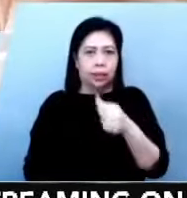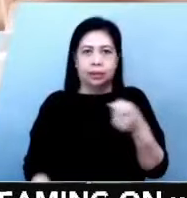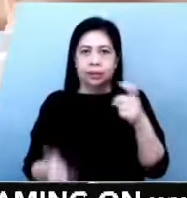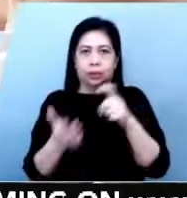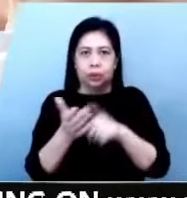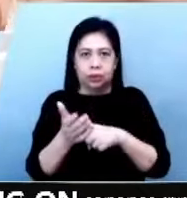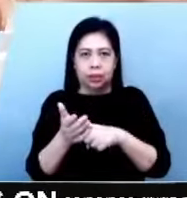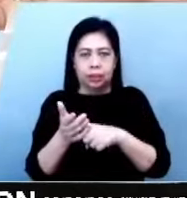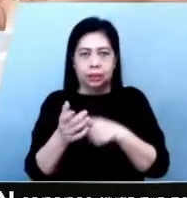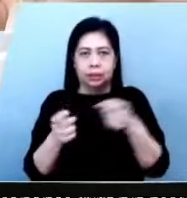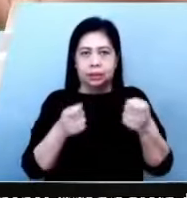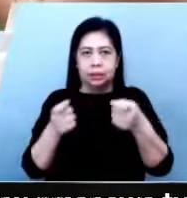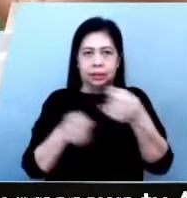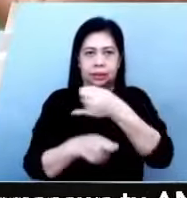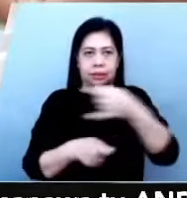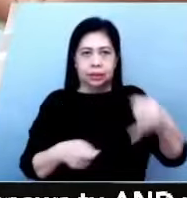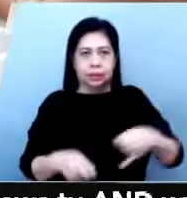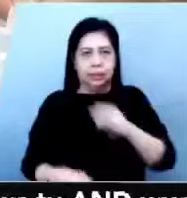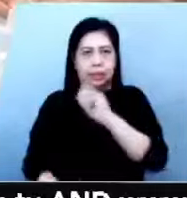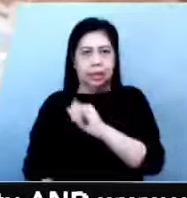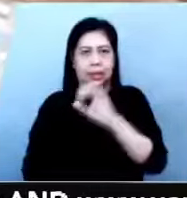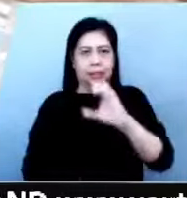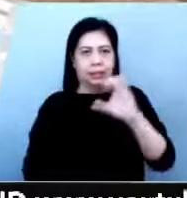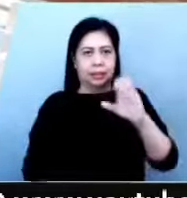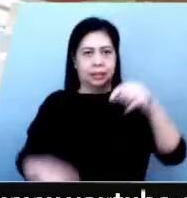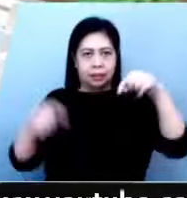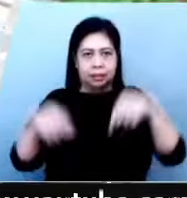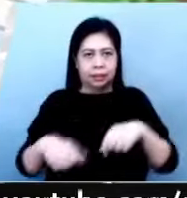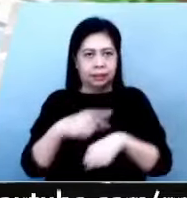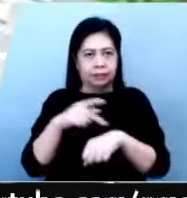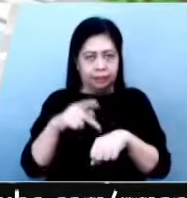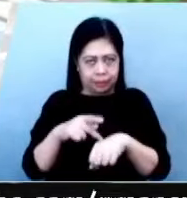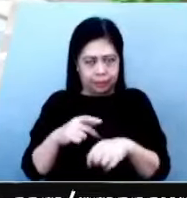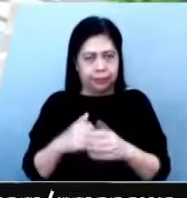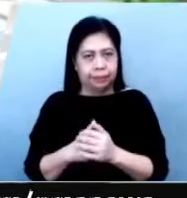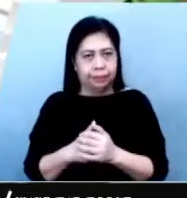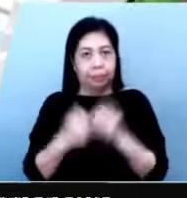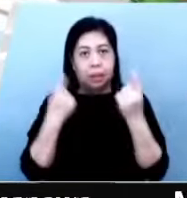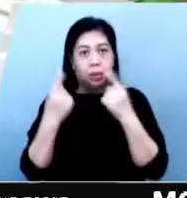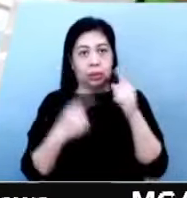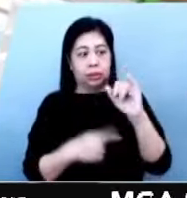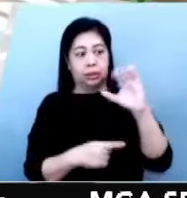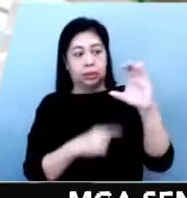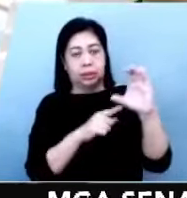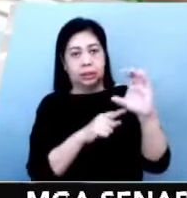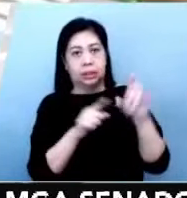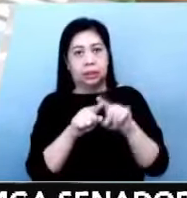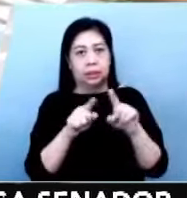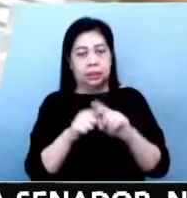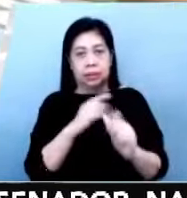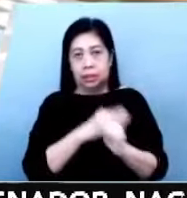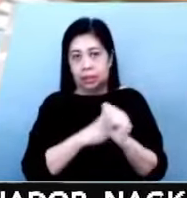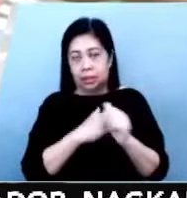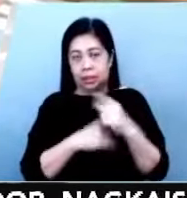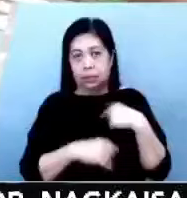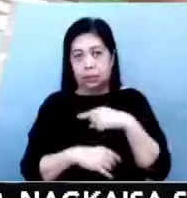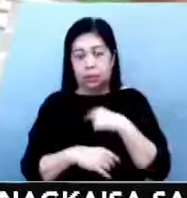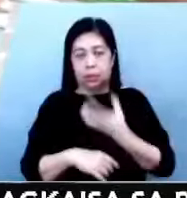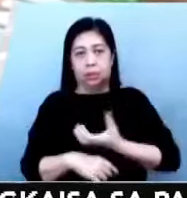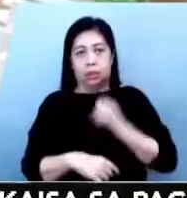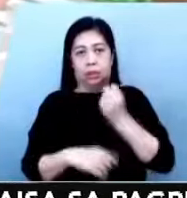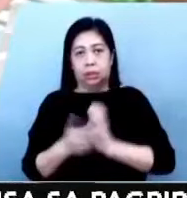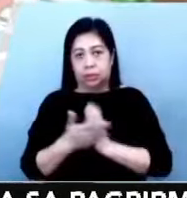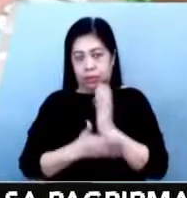of ICC in the Philippines. I consider it as a threat to our sovereignty.